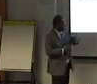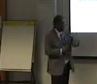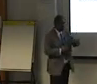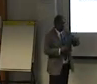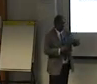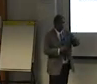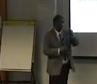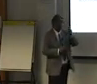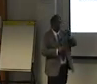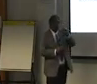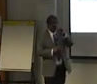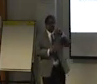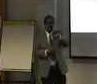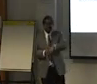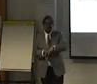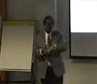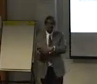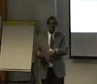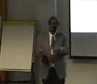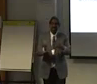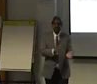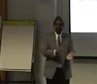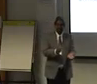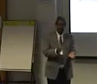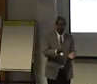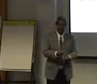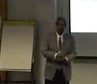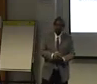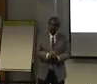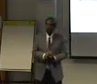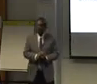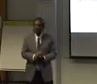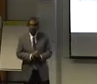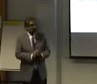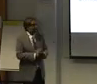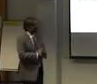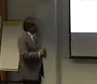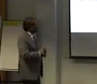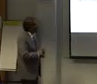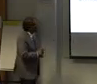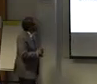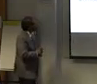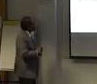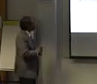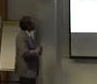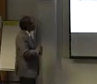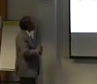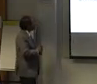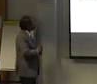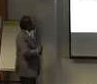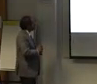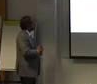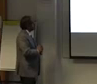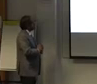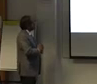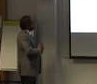what that particular person's accessibility need is and can't properly provide them advice on what they should do when they're there.